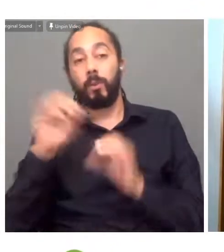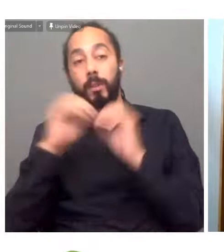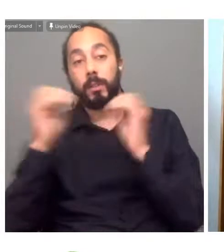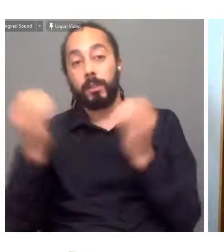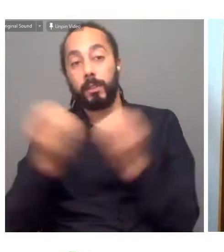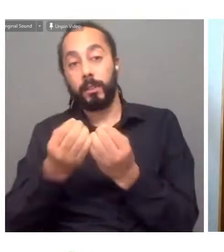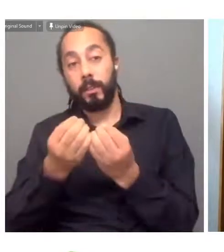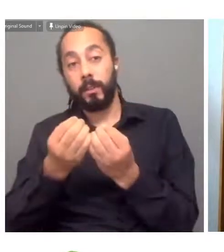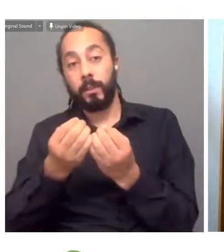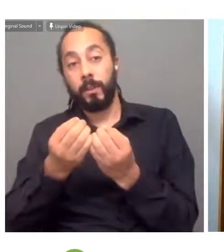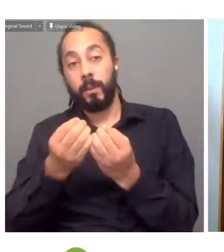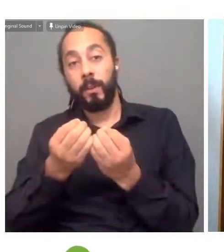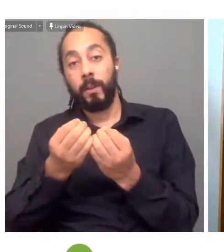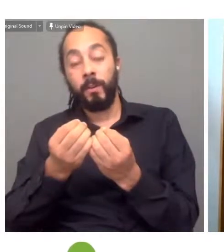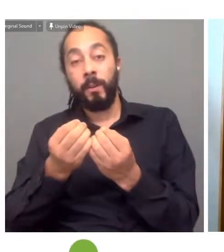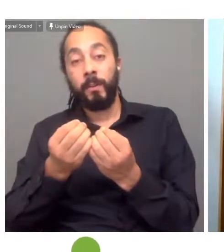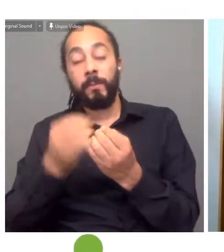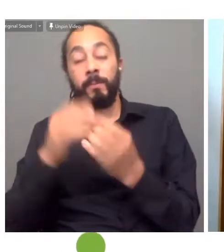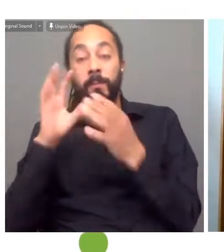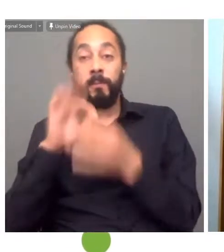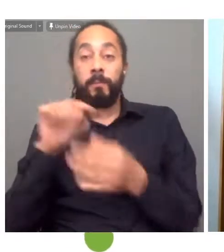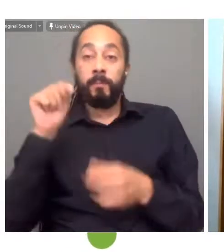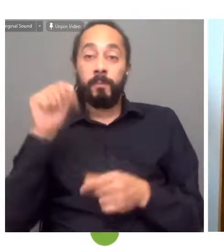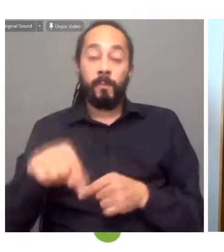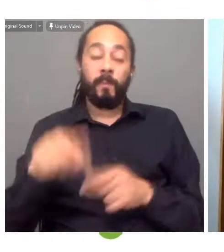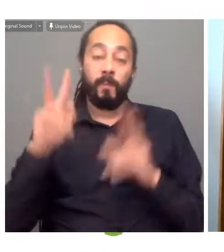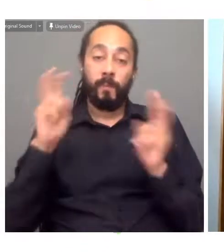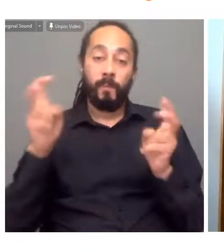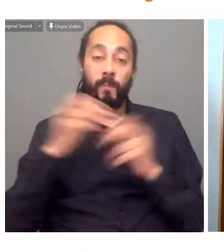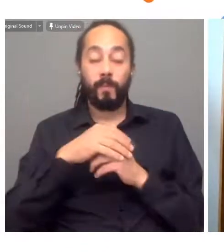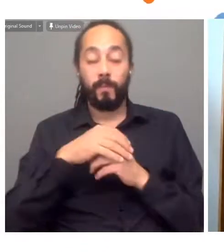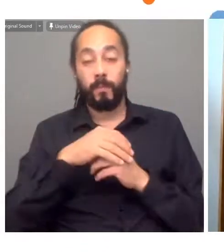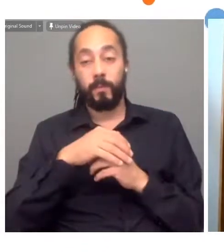on this particular topic.